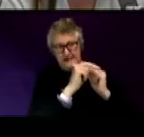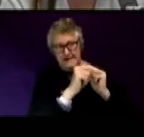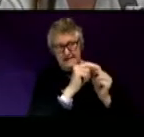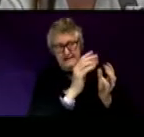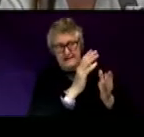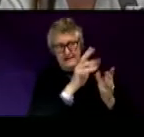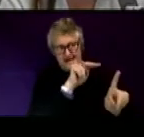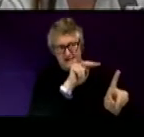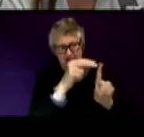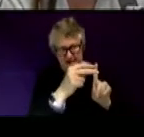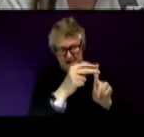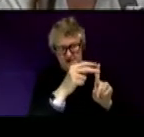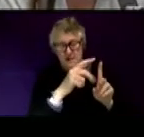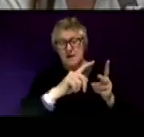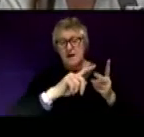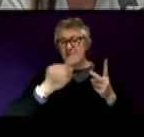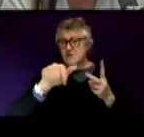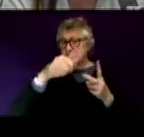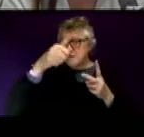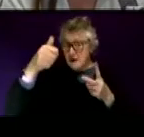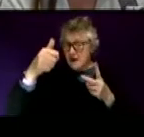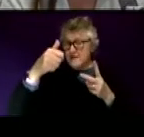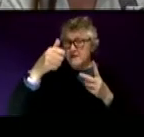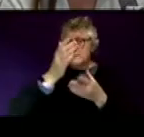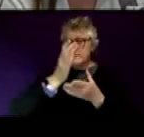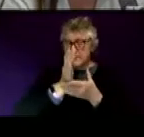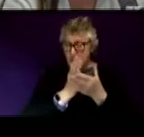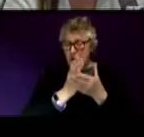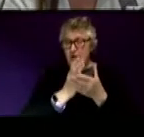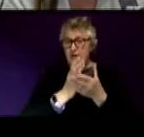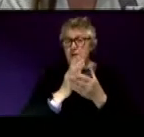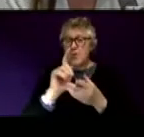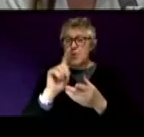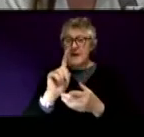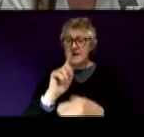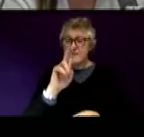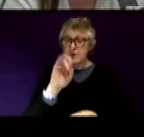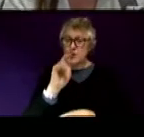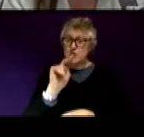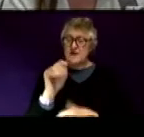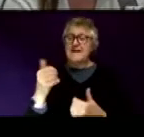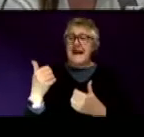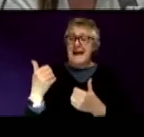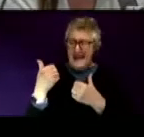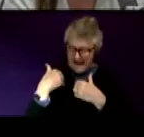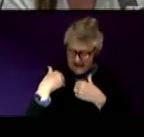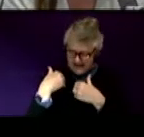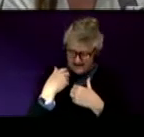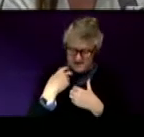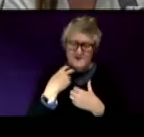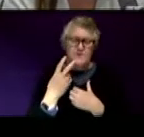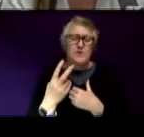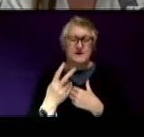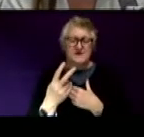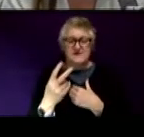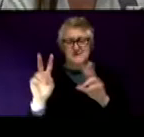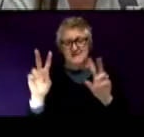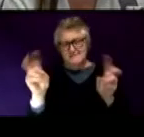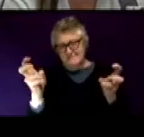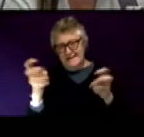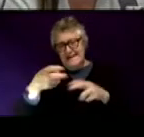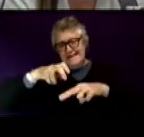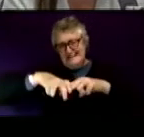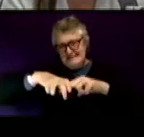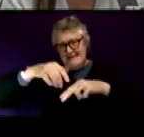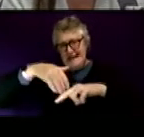policy formation in which the union does have a voice, a seat at the table, and they make their comments, but